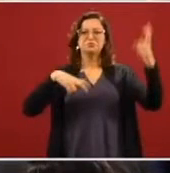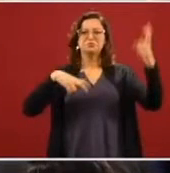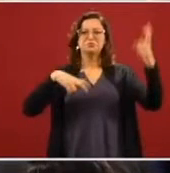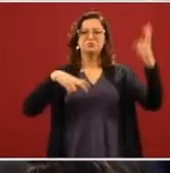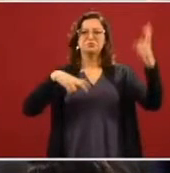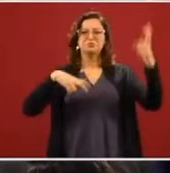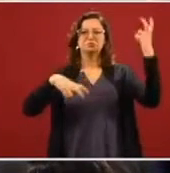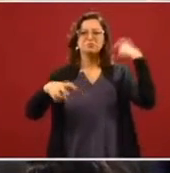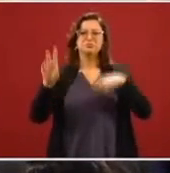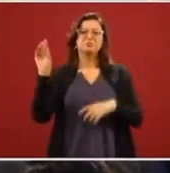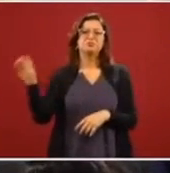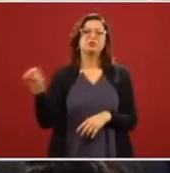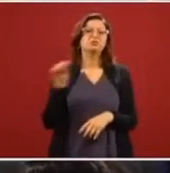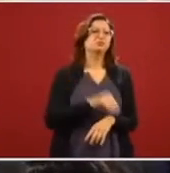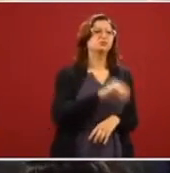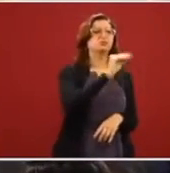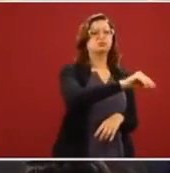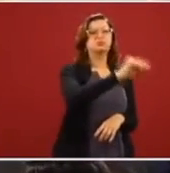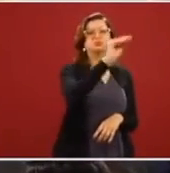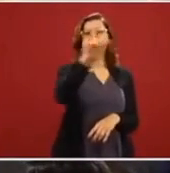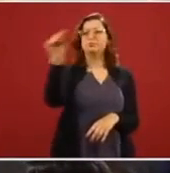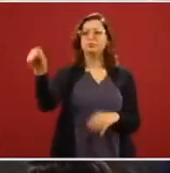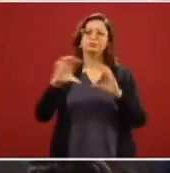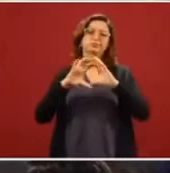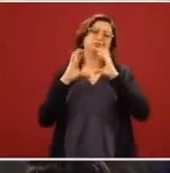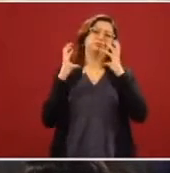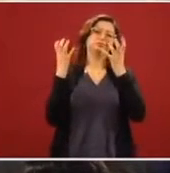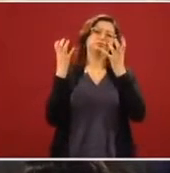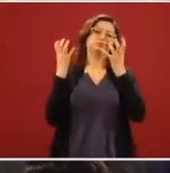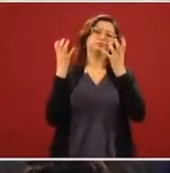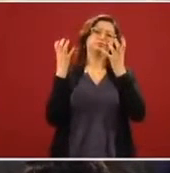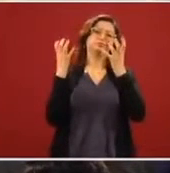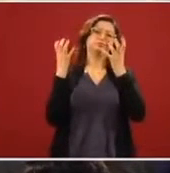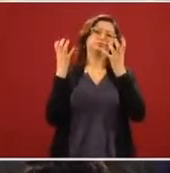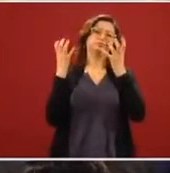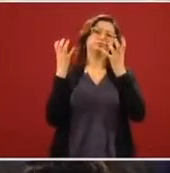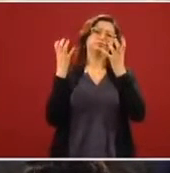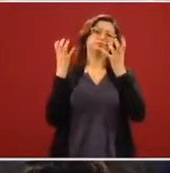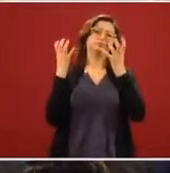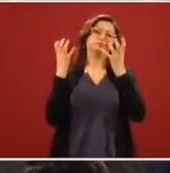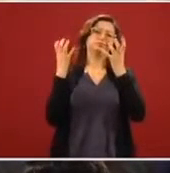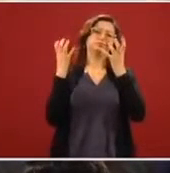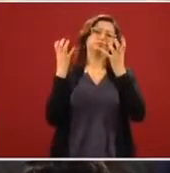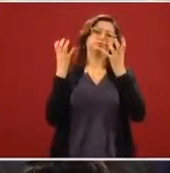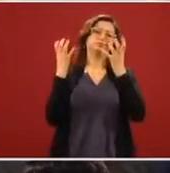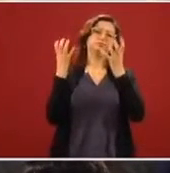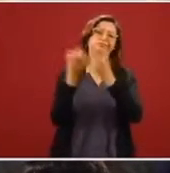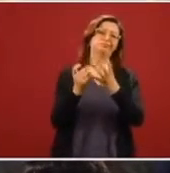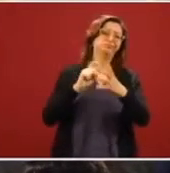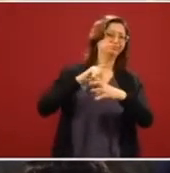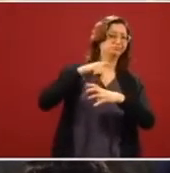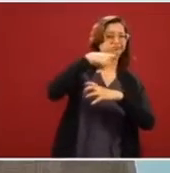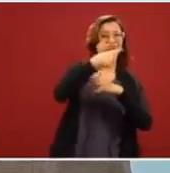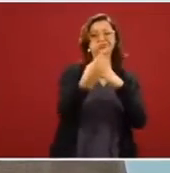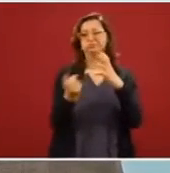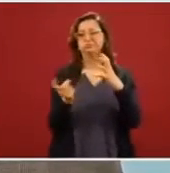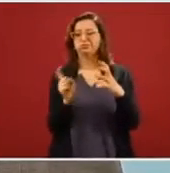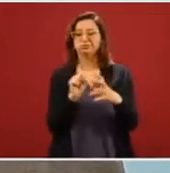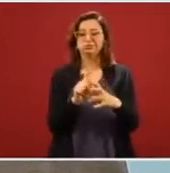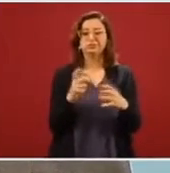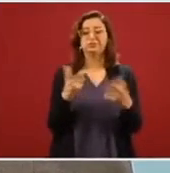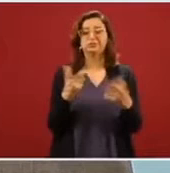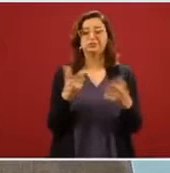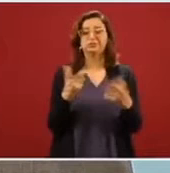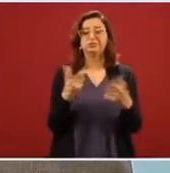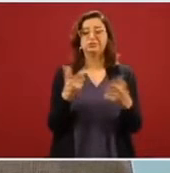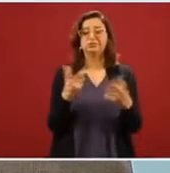place to another. Hay regiones del mundo, There are regions of the world, en particular la región